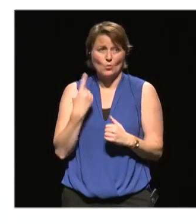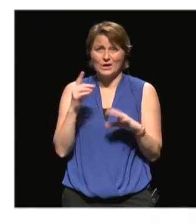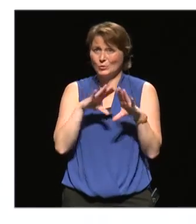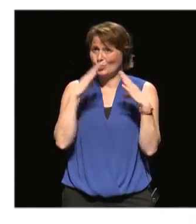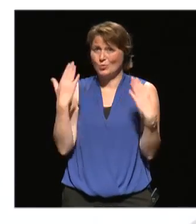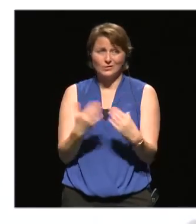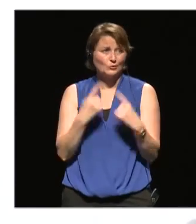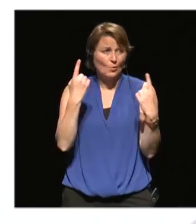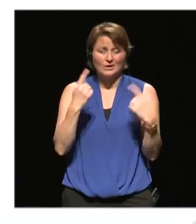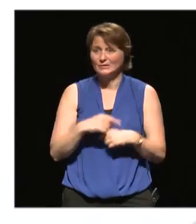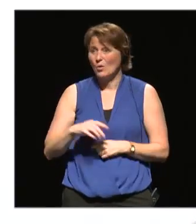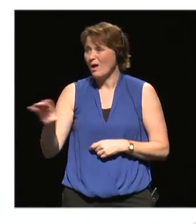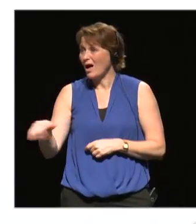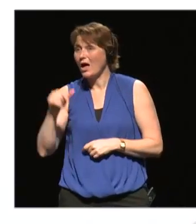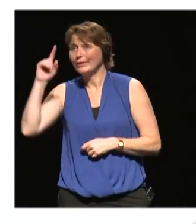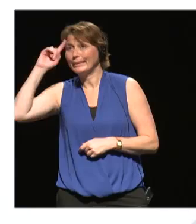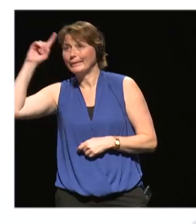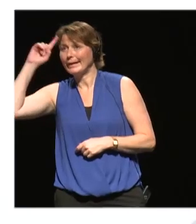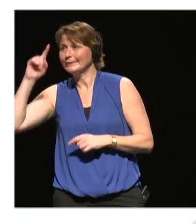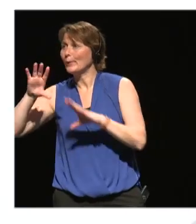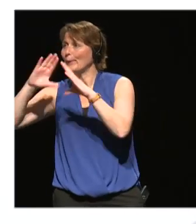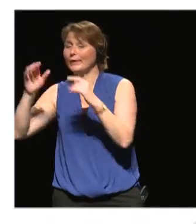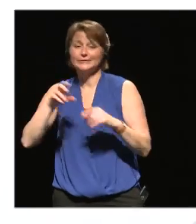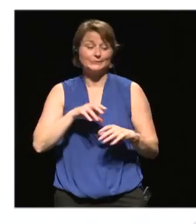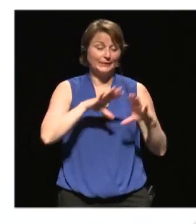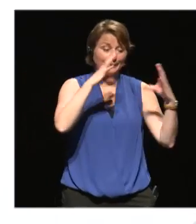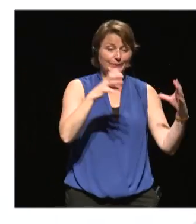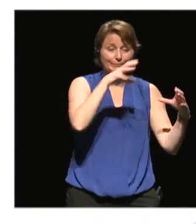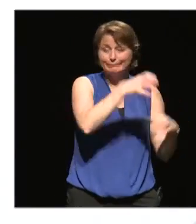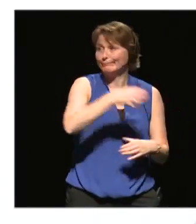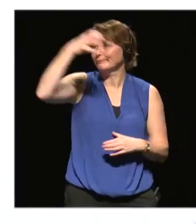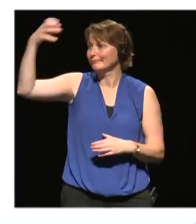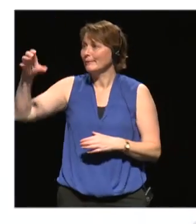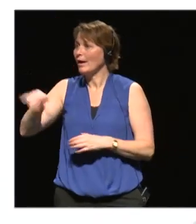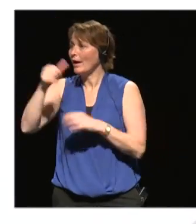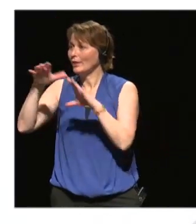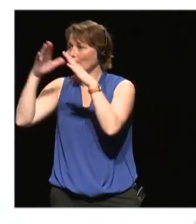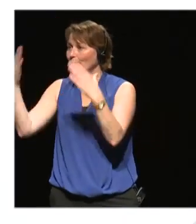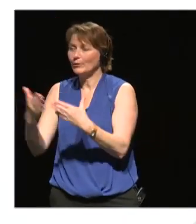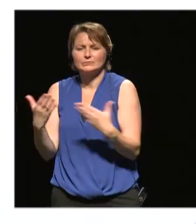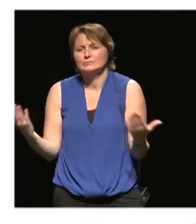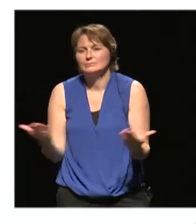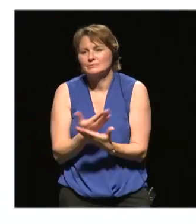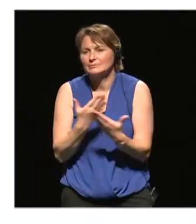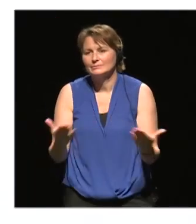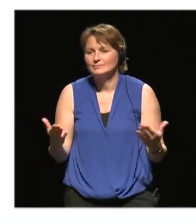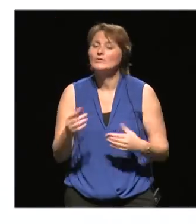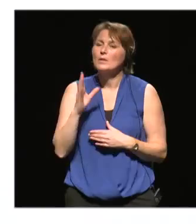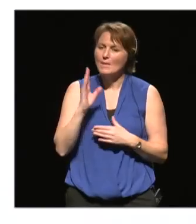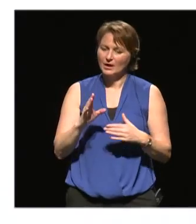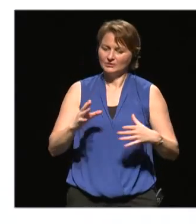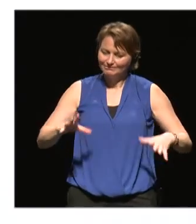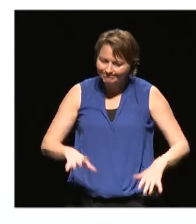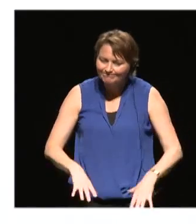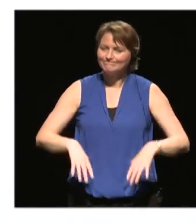no plan B, there's no world B, as the Secretary General of the UN said either. So we have to mobilize. And